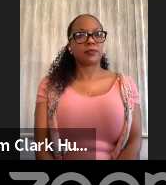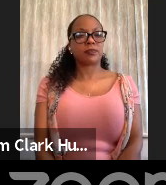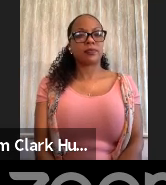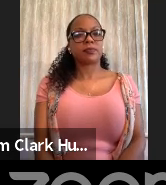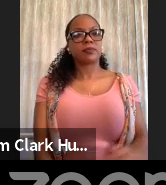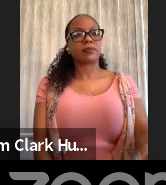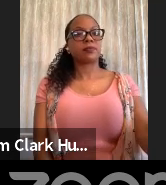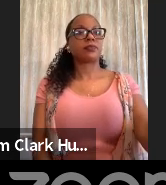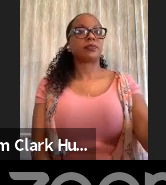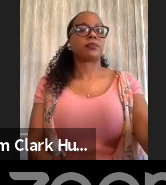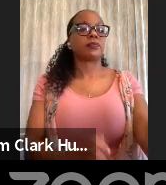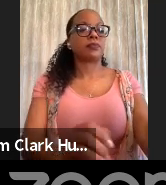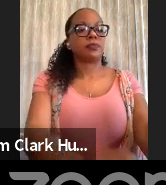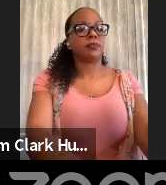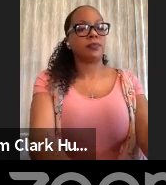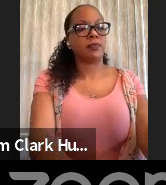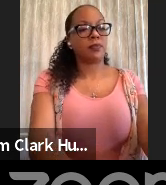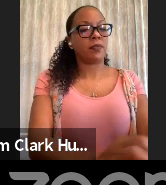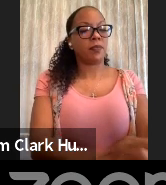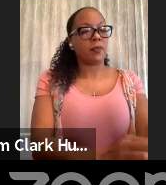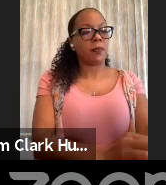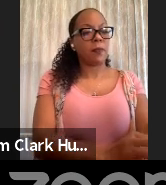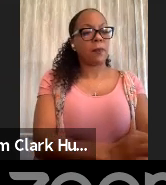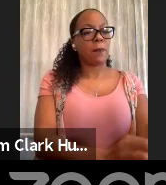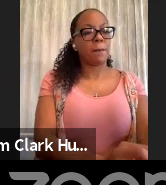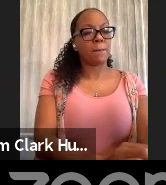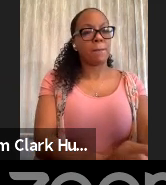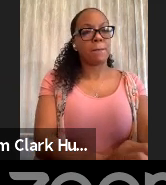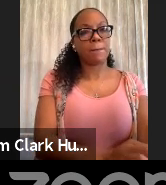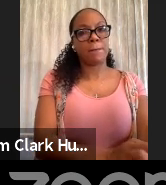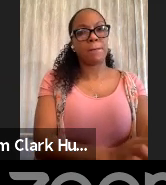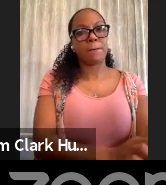Alderwoman Davis, Aye.